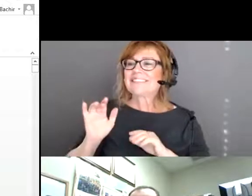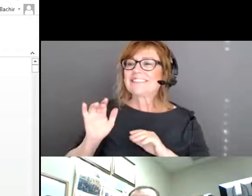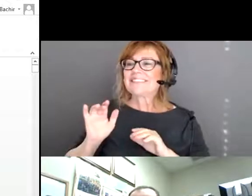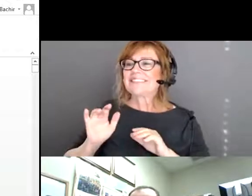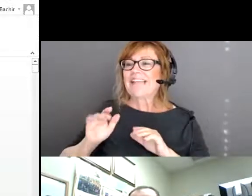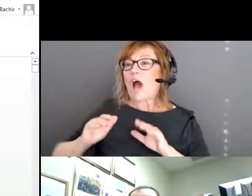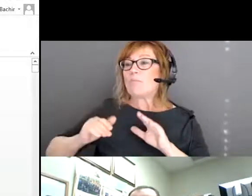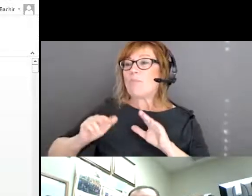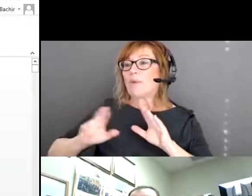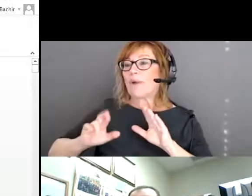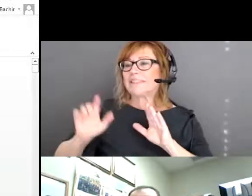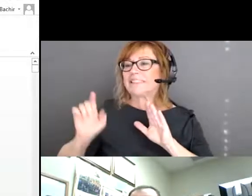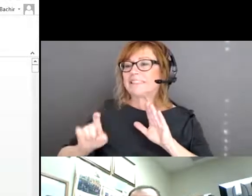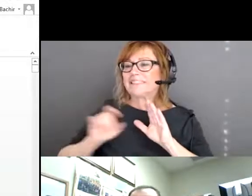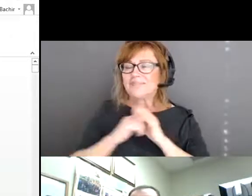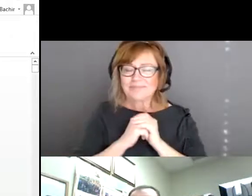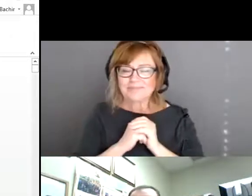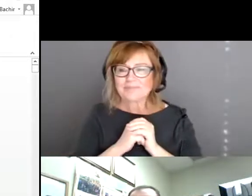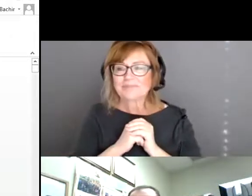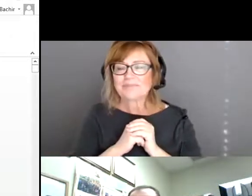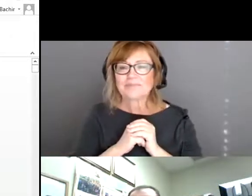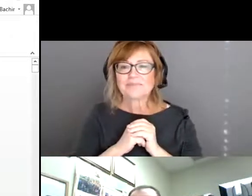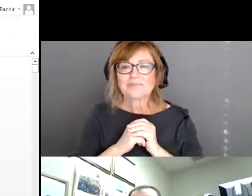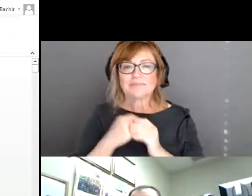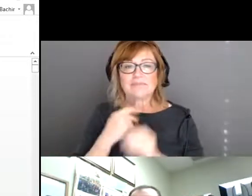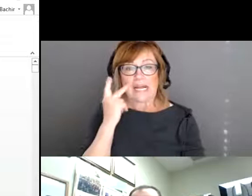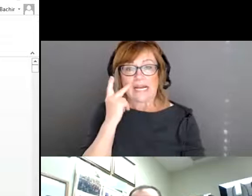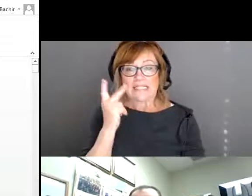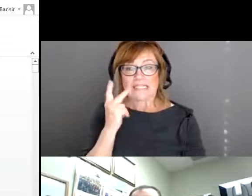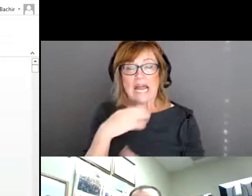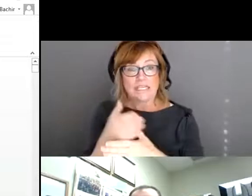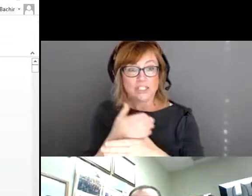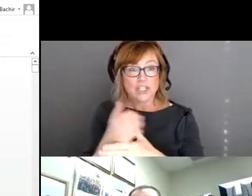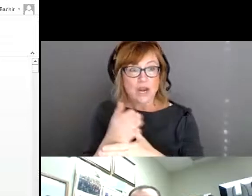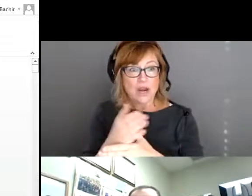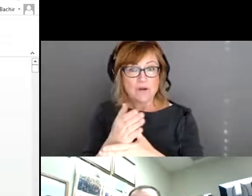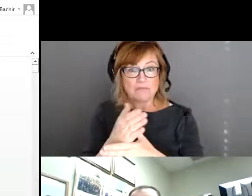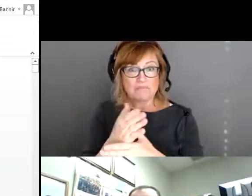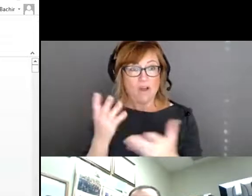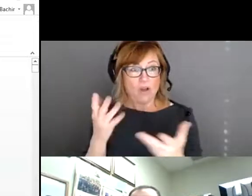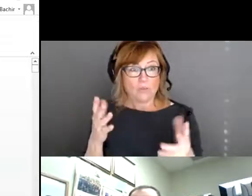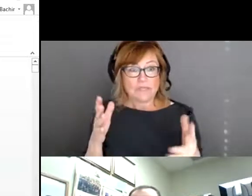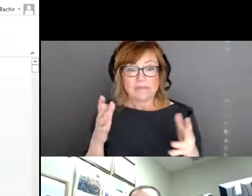right. Yeah, like I see that I shared the screen, but